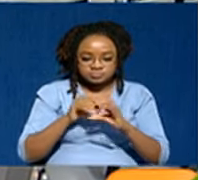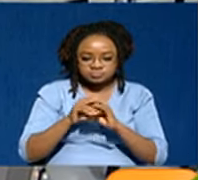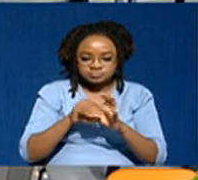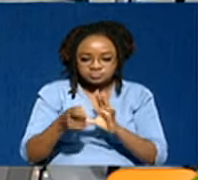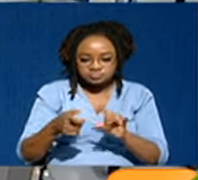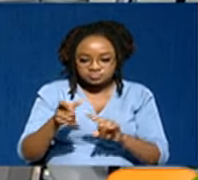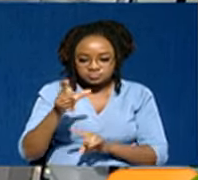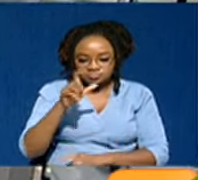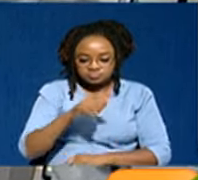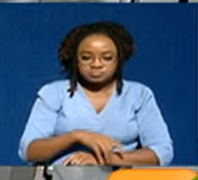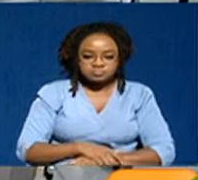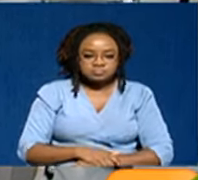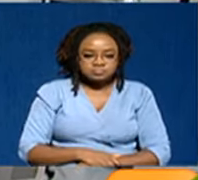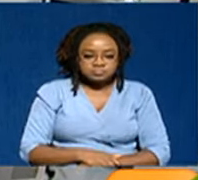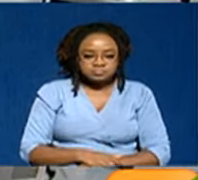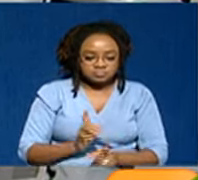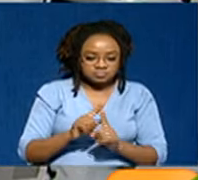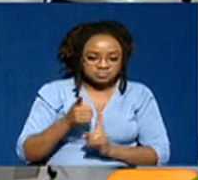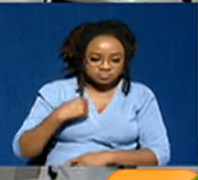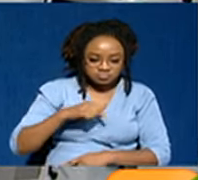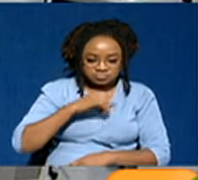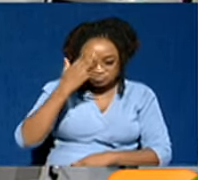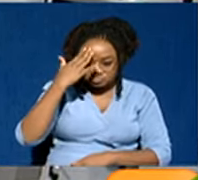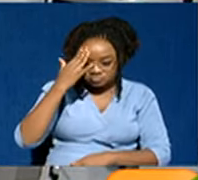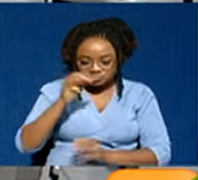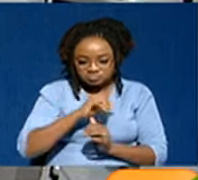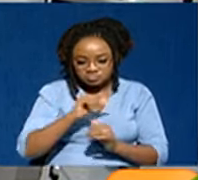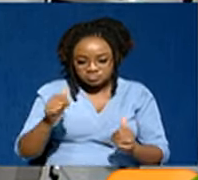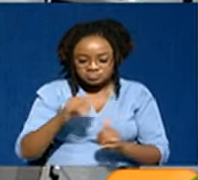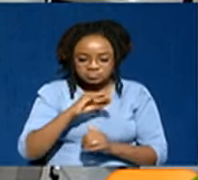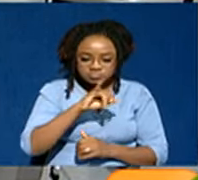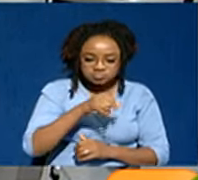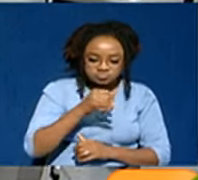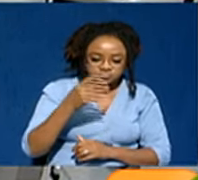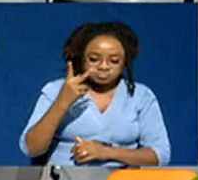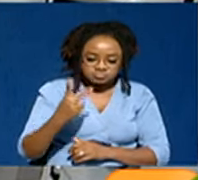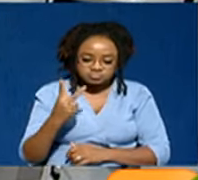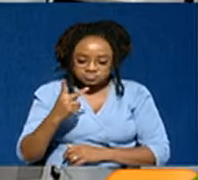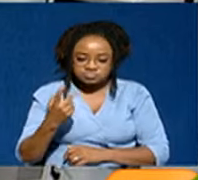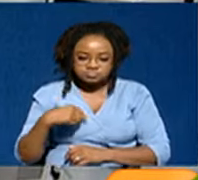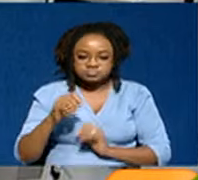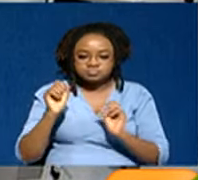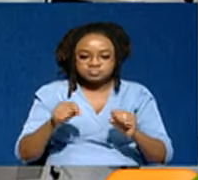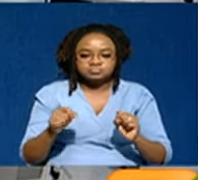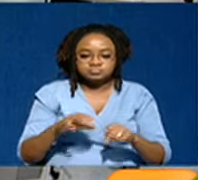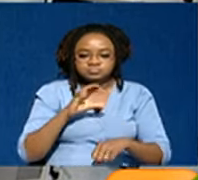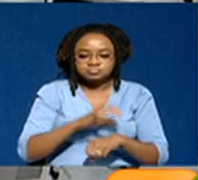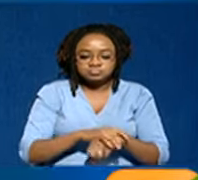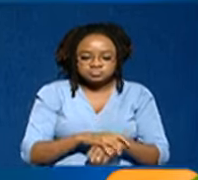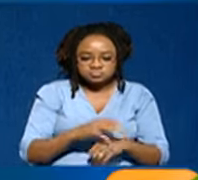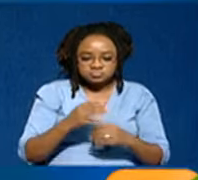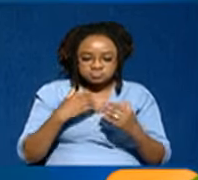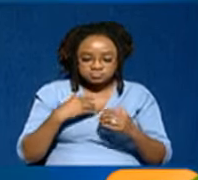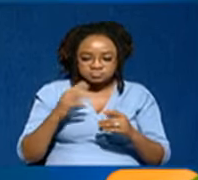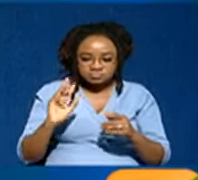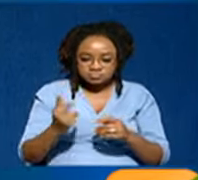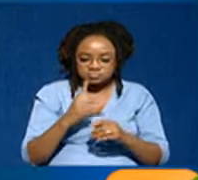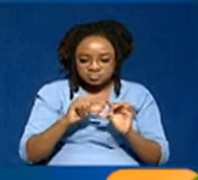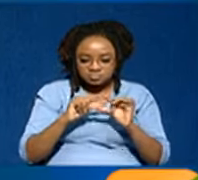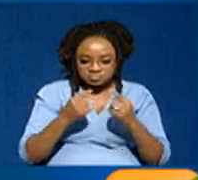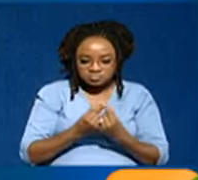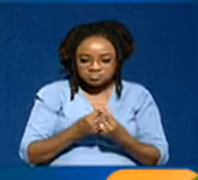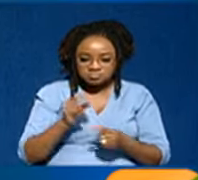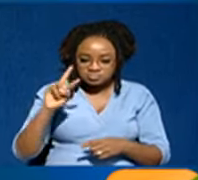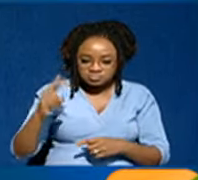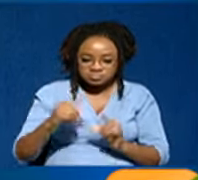first batch. Knowing that in February, or January, February this year, we will be able to post the second batch. The second batch